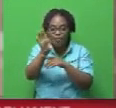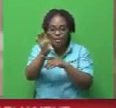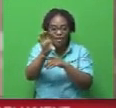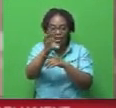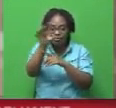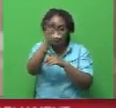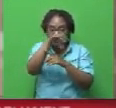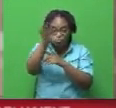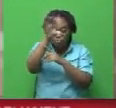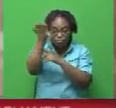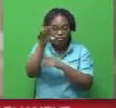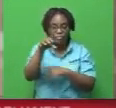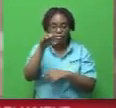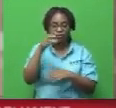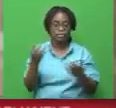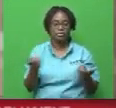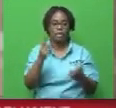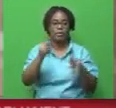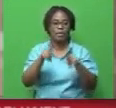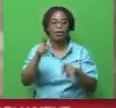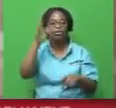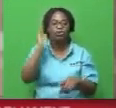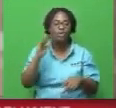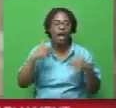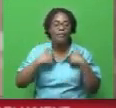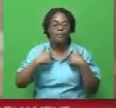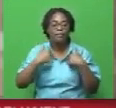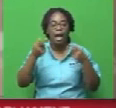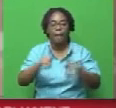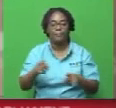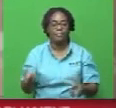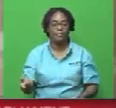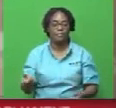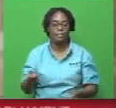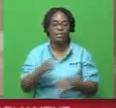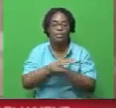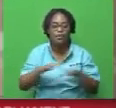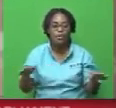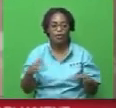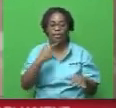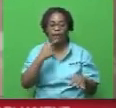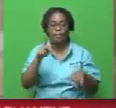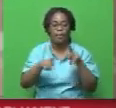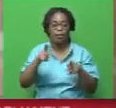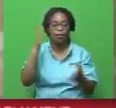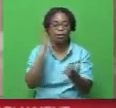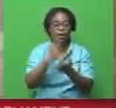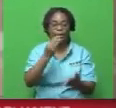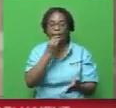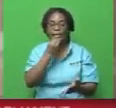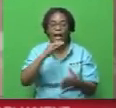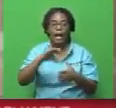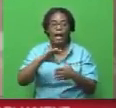of this country deserve. They don't deserve to be told stop eating ham and macaroni pie. They do not deserve when half of them cannot